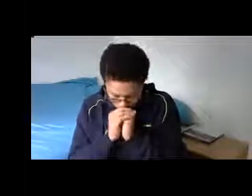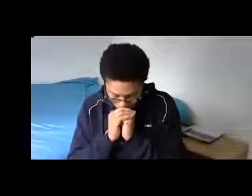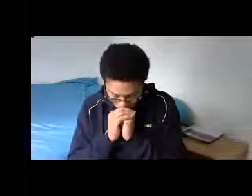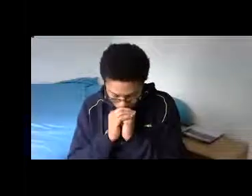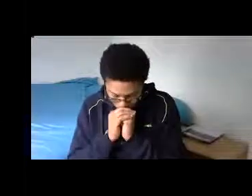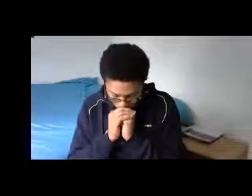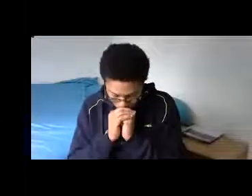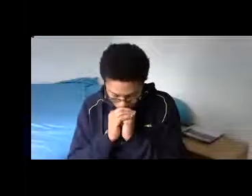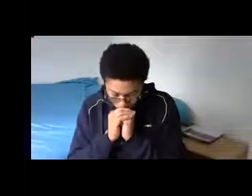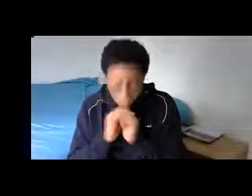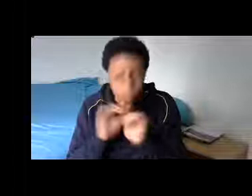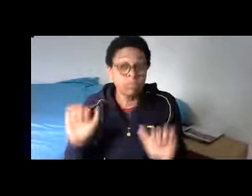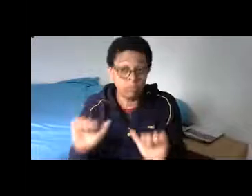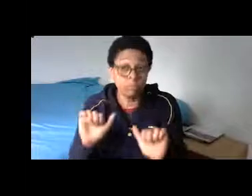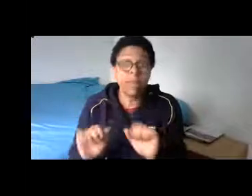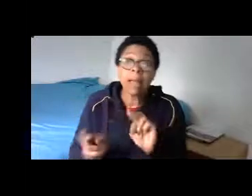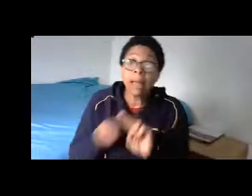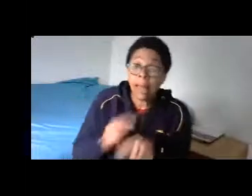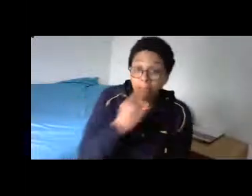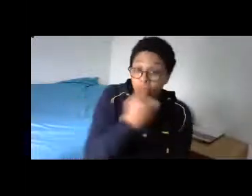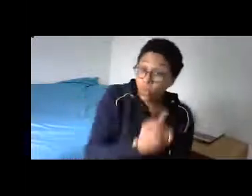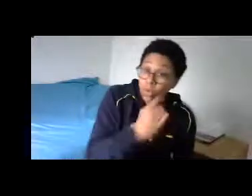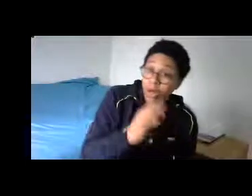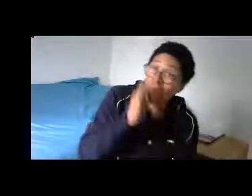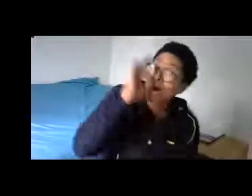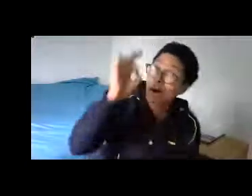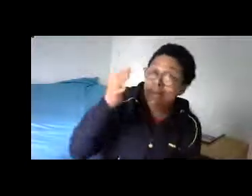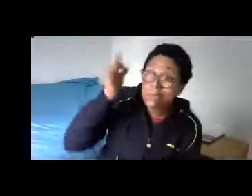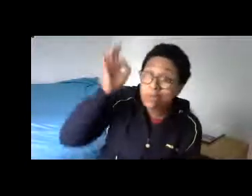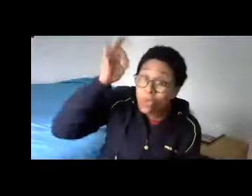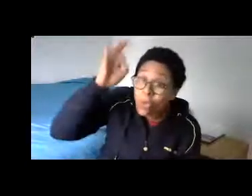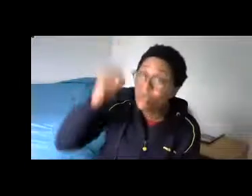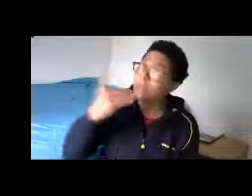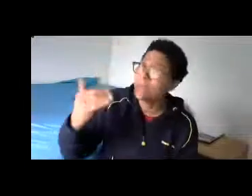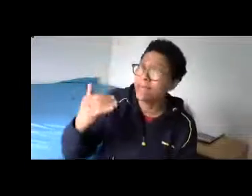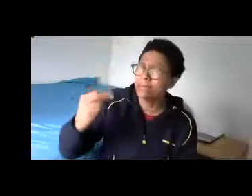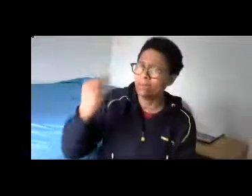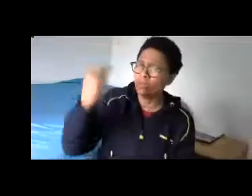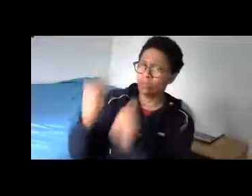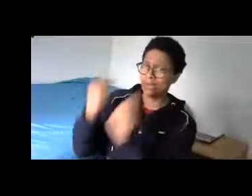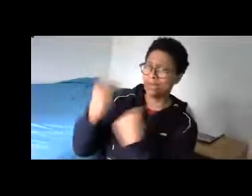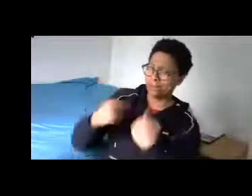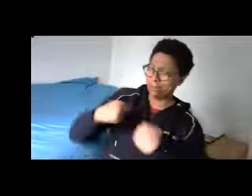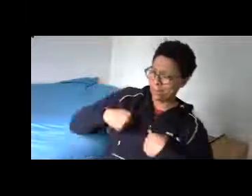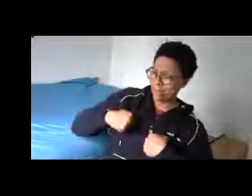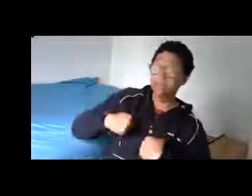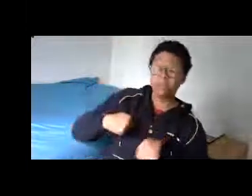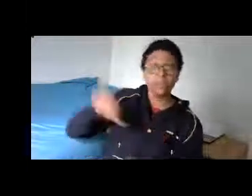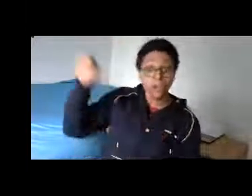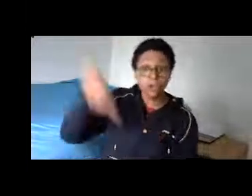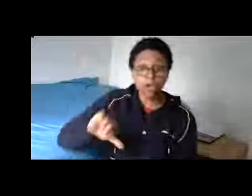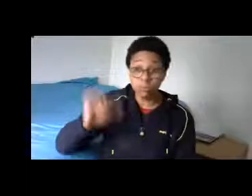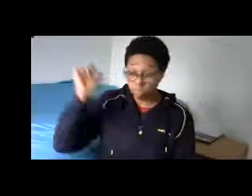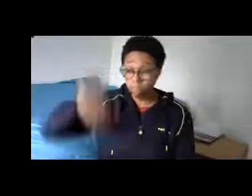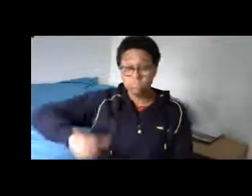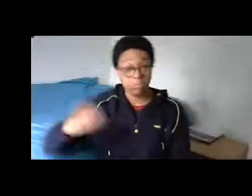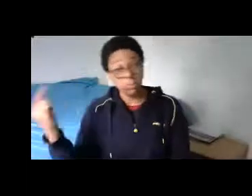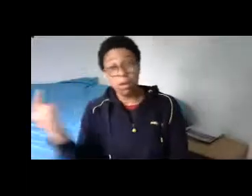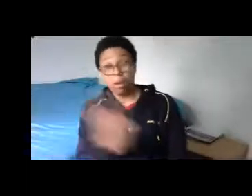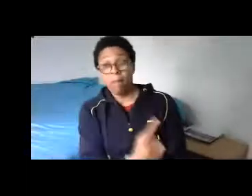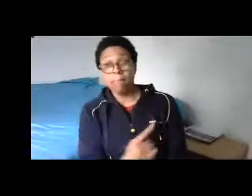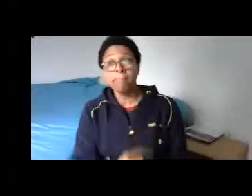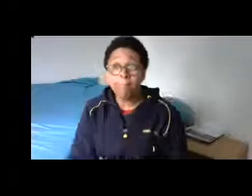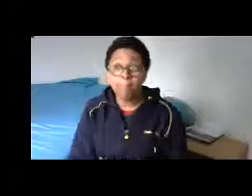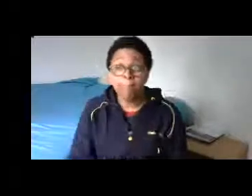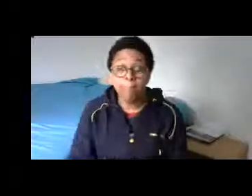But effectively, if you ask for an assessment, the answer should really be yes. We'll do it. Same applies